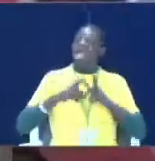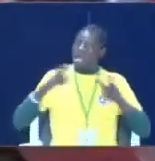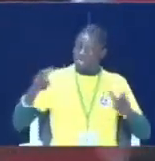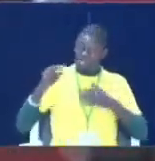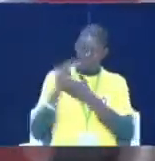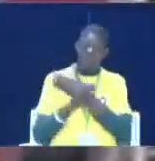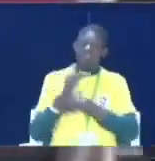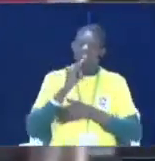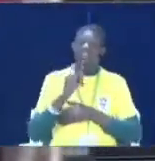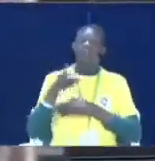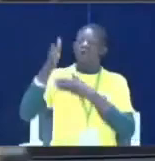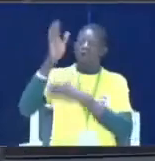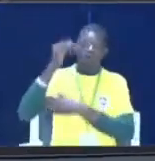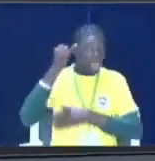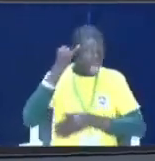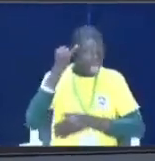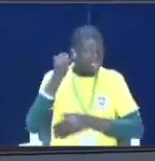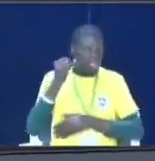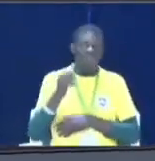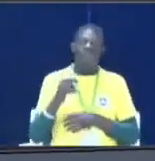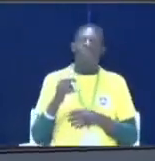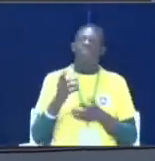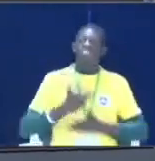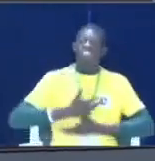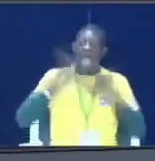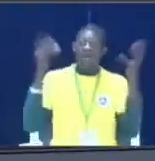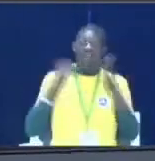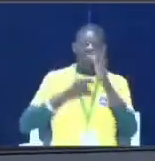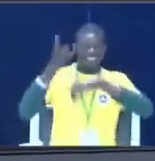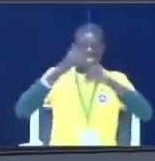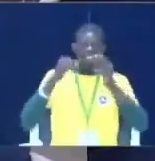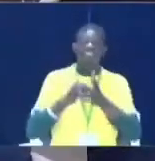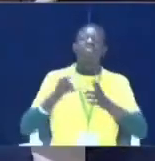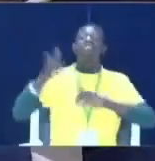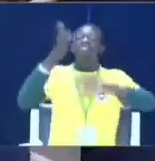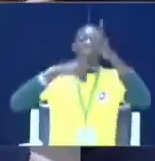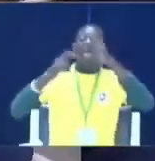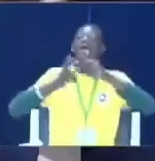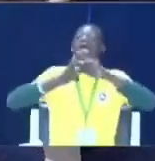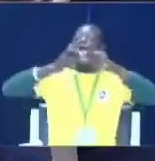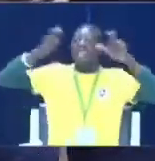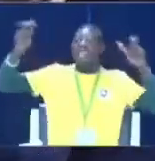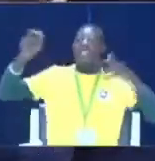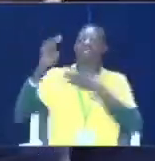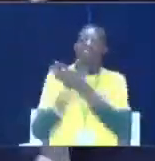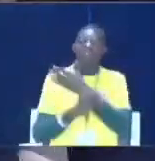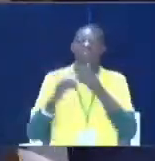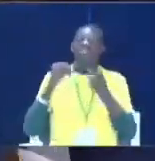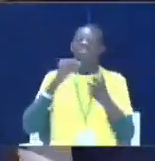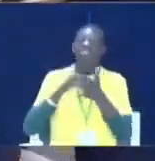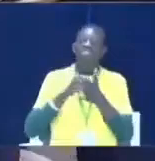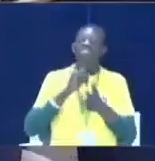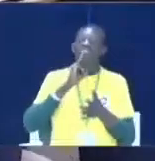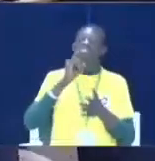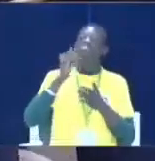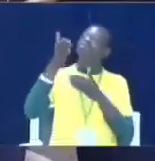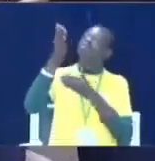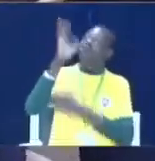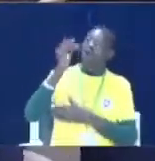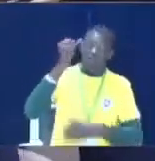Enlargement is God's idea. Shout it wherever you are. Say, enlargement is God's idea.